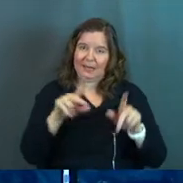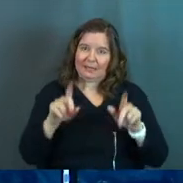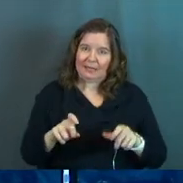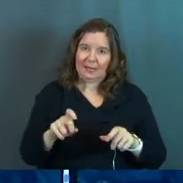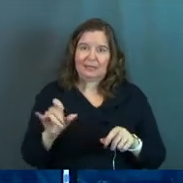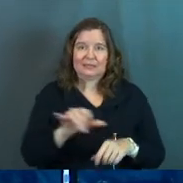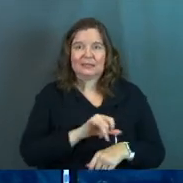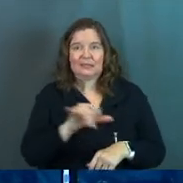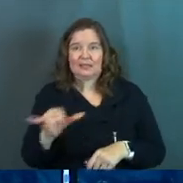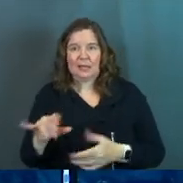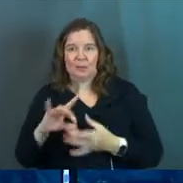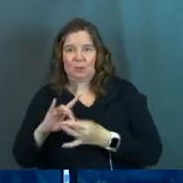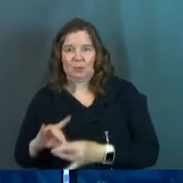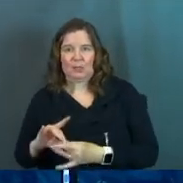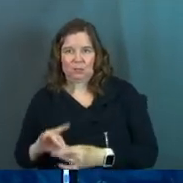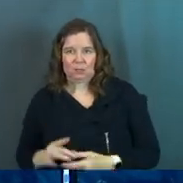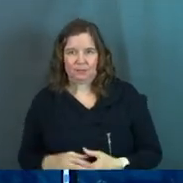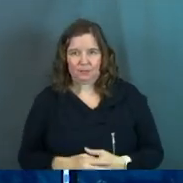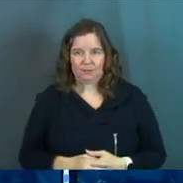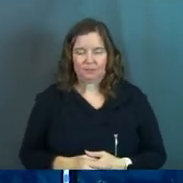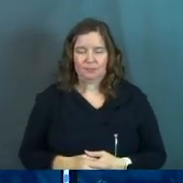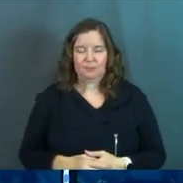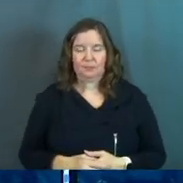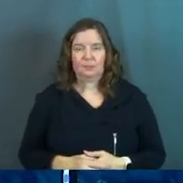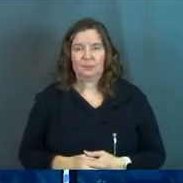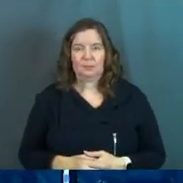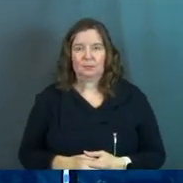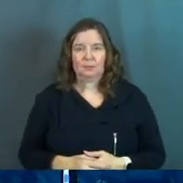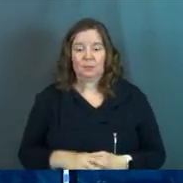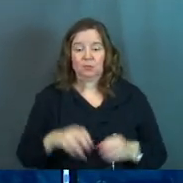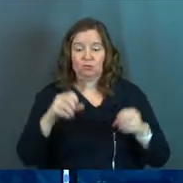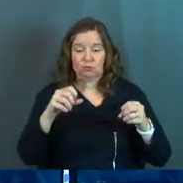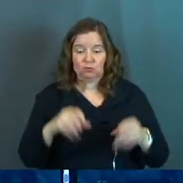test. Same thing in your relationship. Drop it.